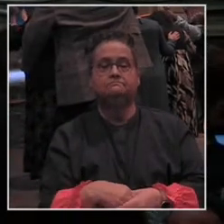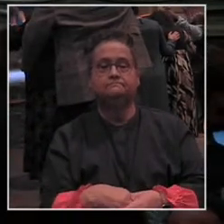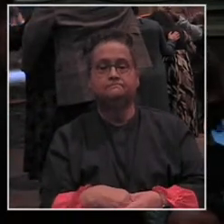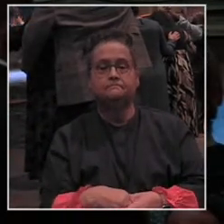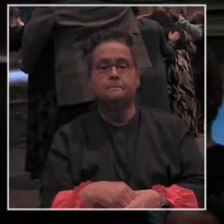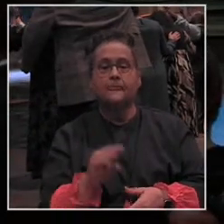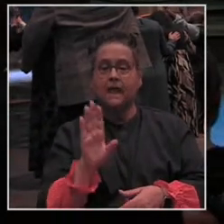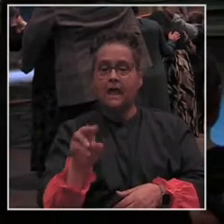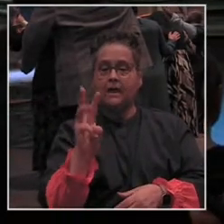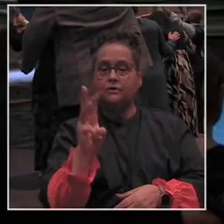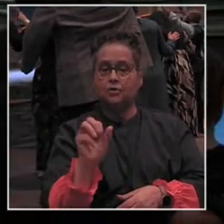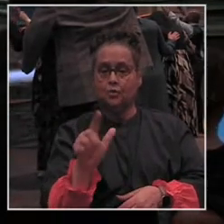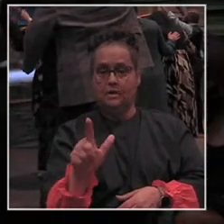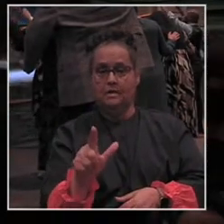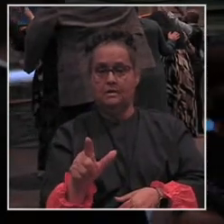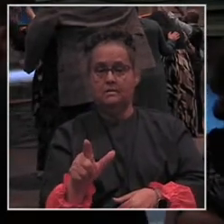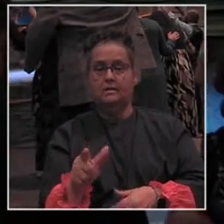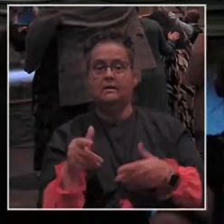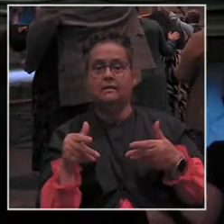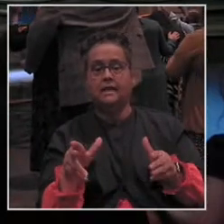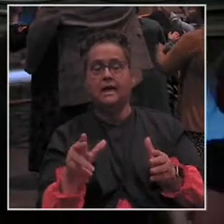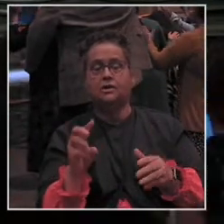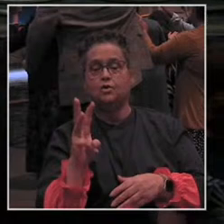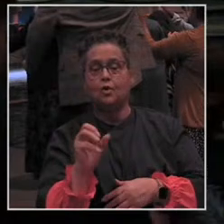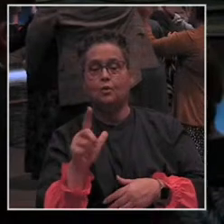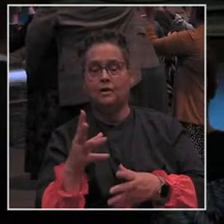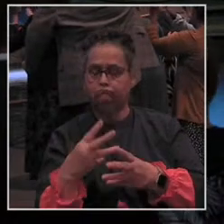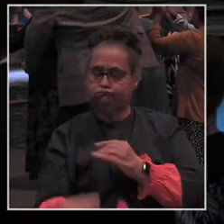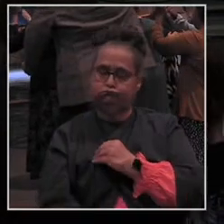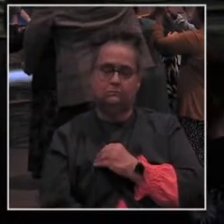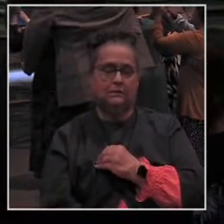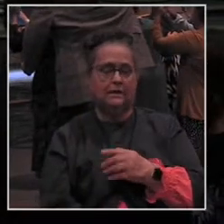on it, and die out, and let the Lord speak to you.